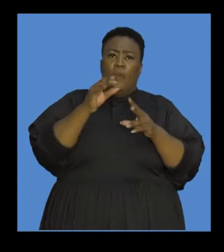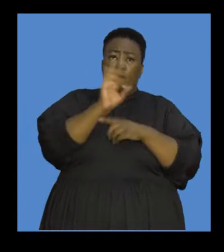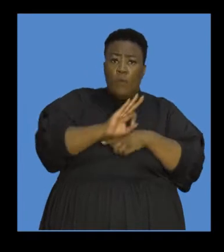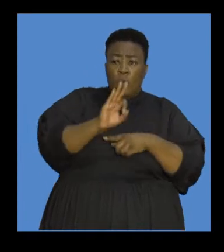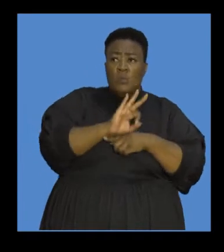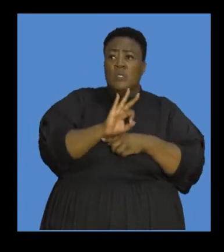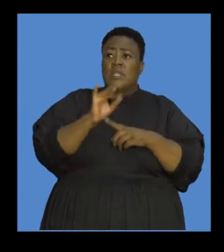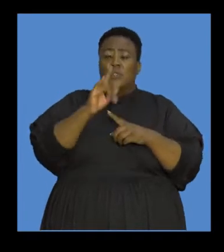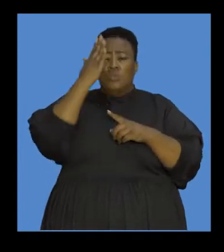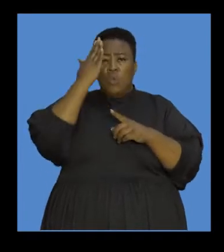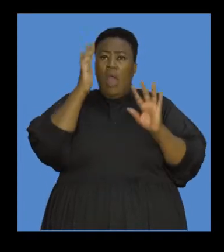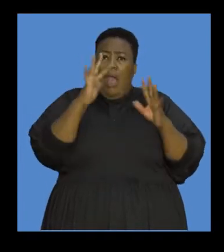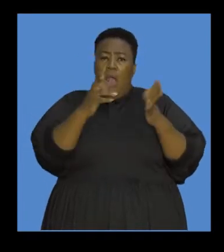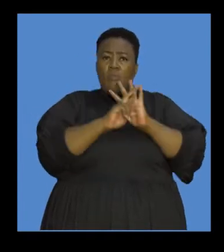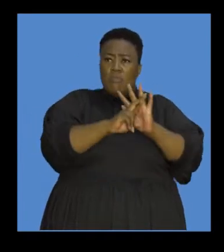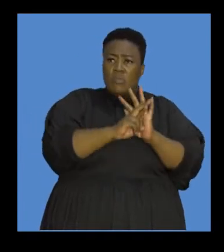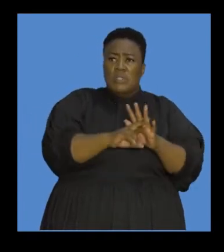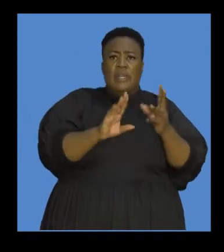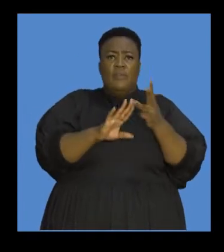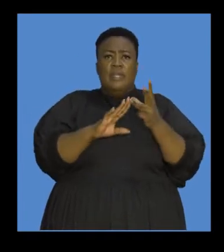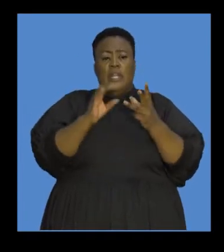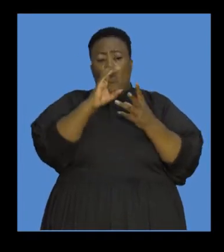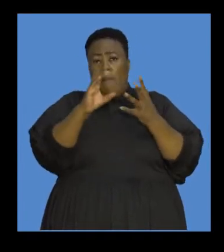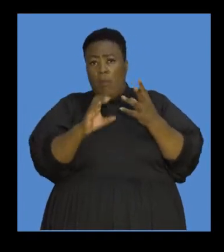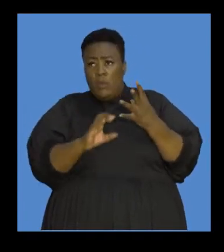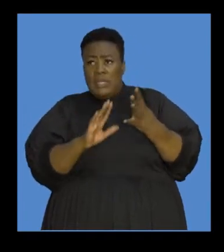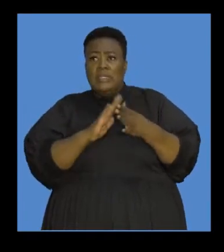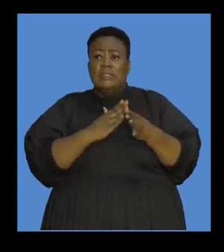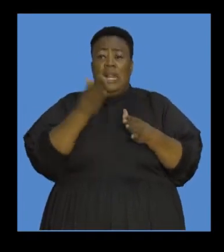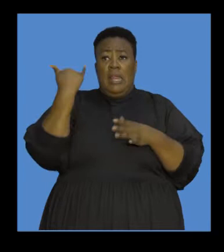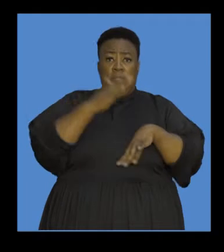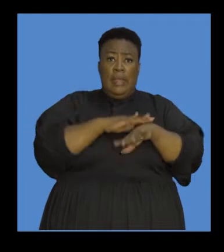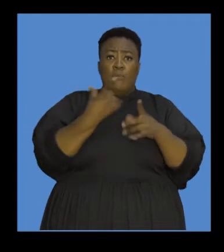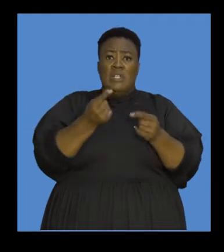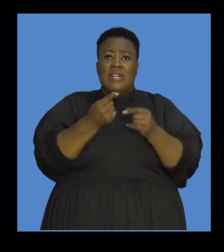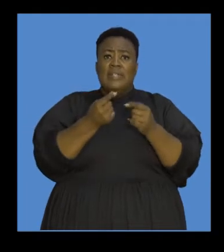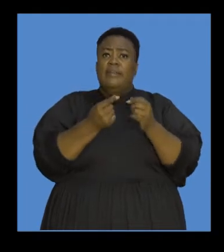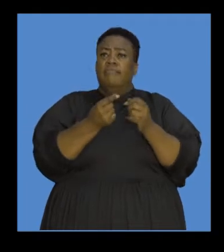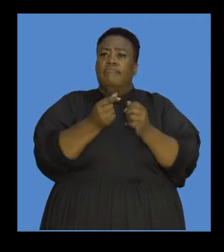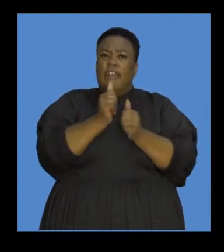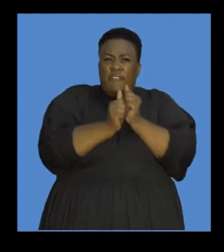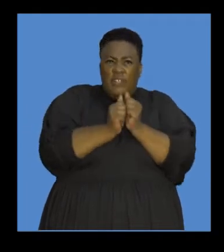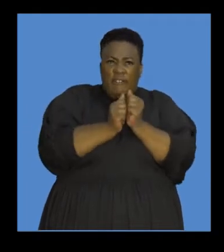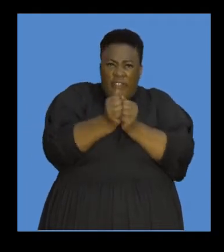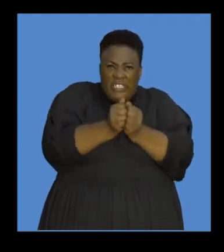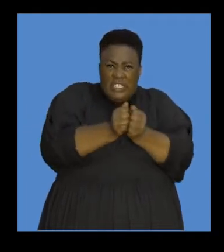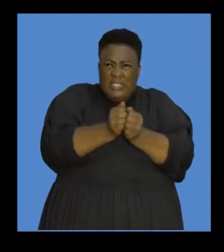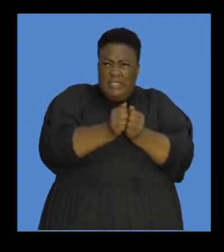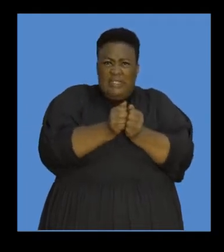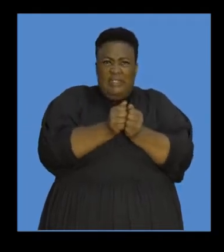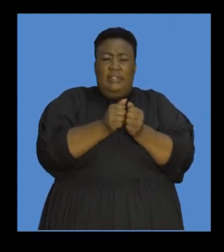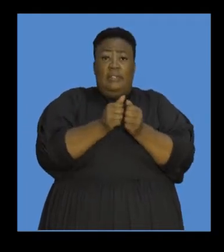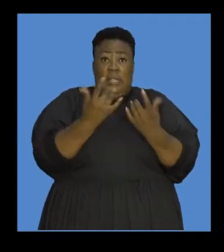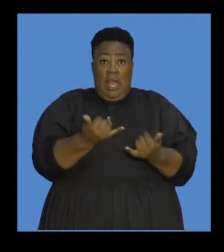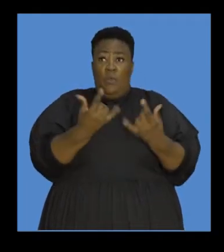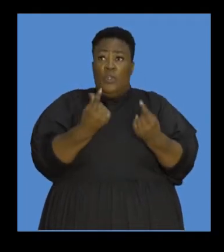done how to represent them, we did components, and last time we did friction, okay, in a lot of detail. So now we're